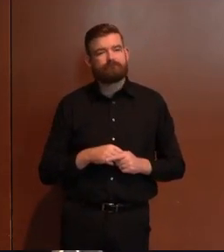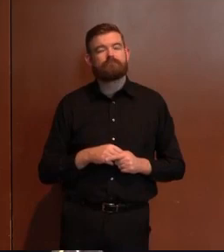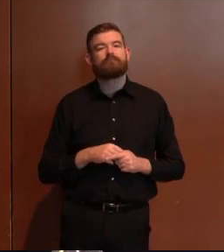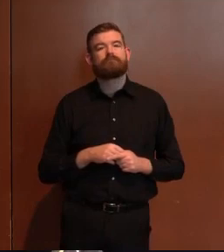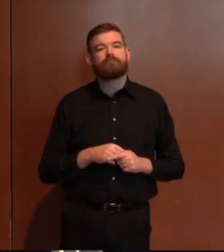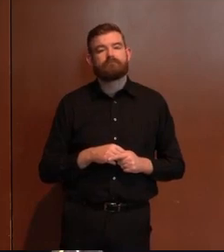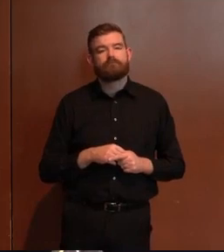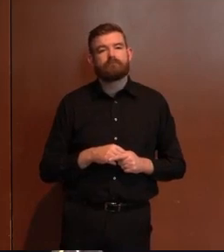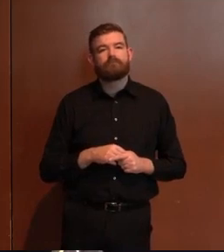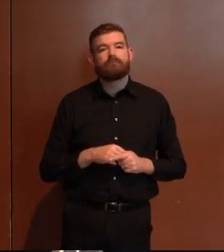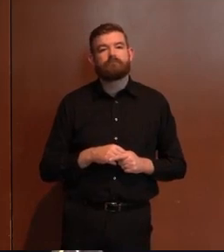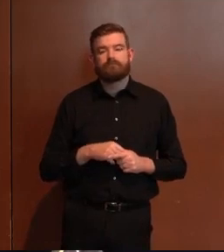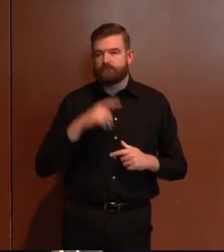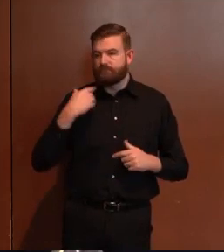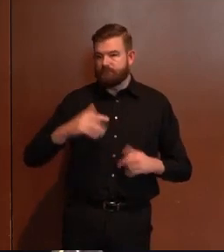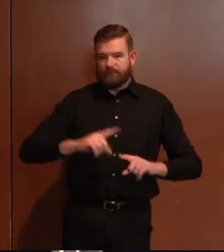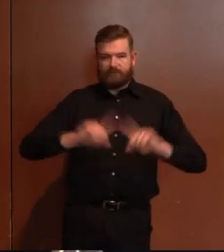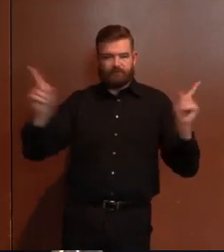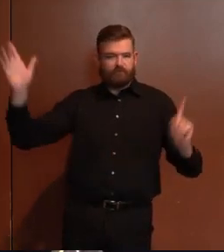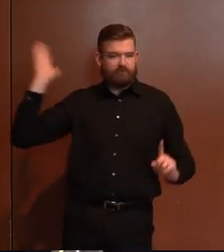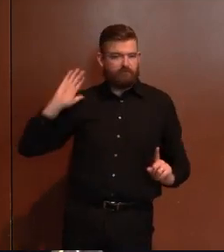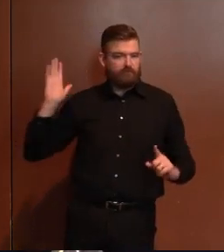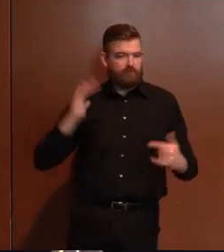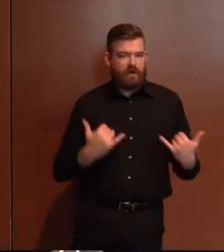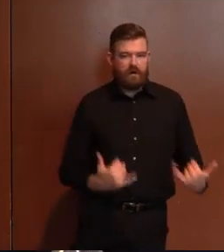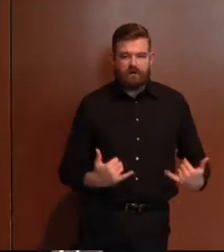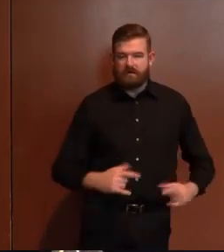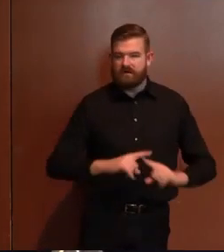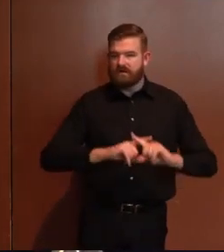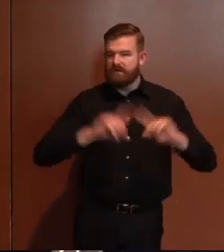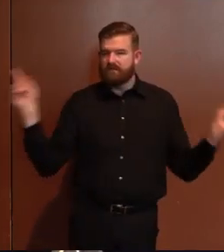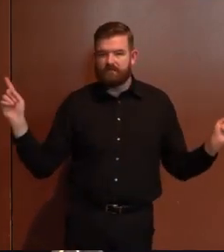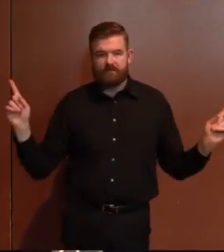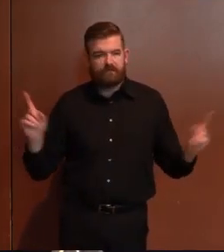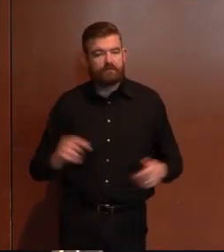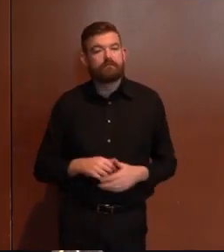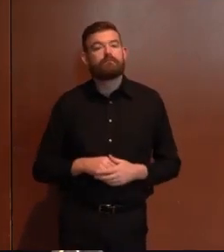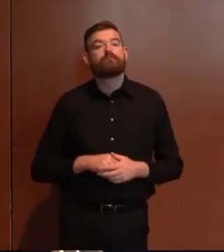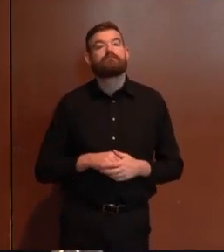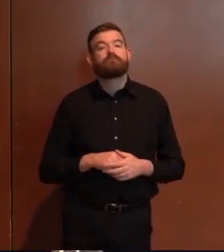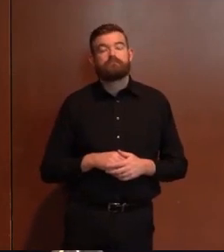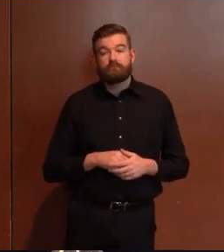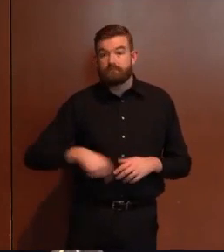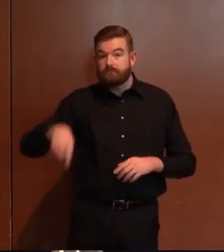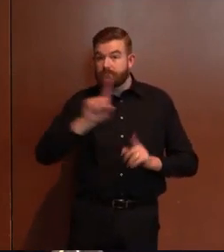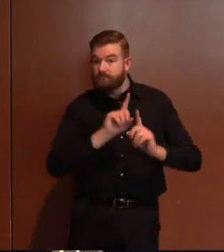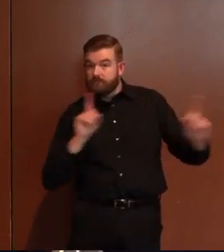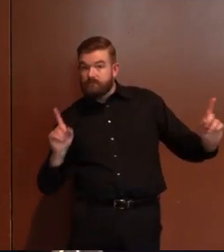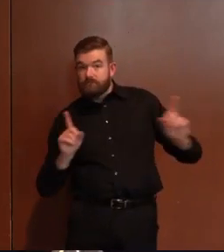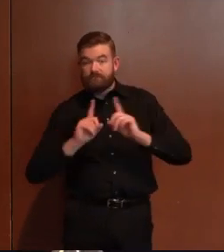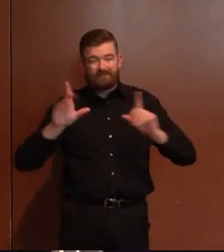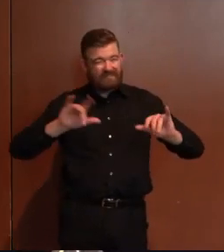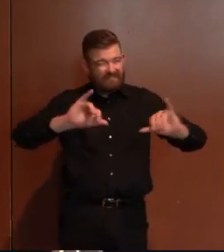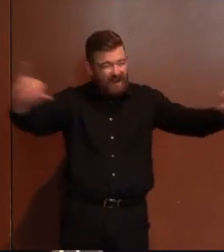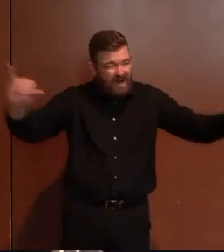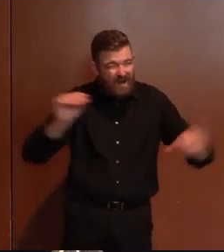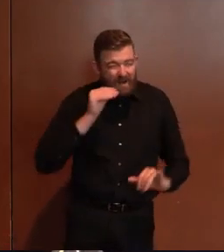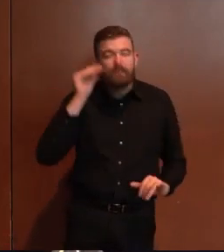learned. As the governor said, that's what stopped that pandemic from claiming more lives than it actually